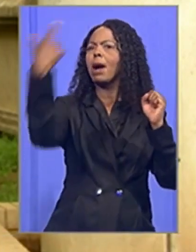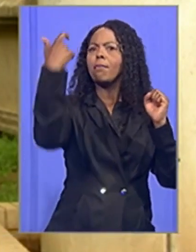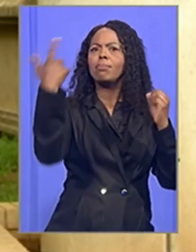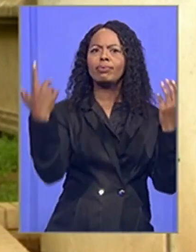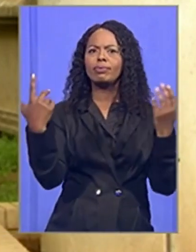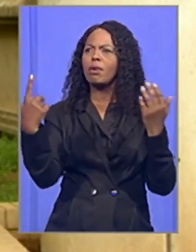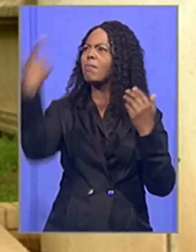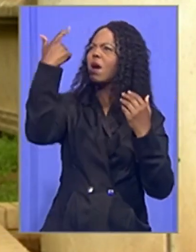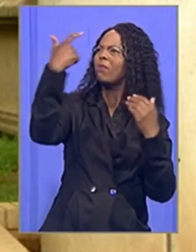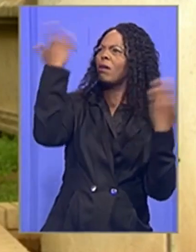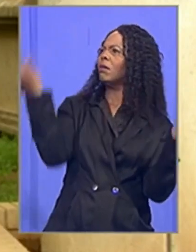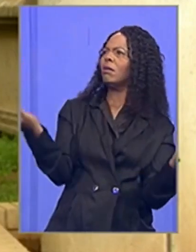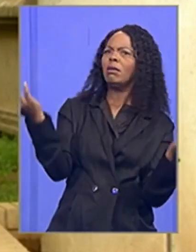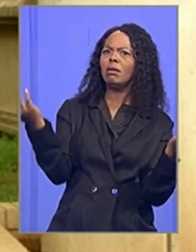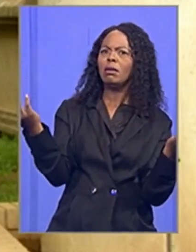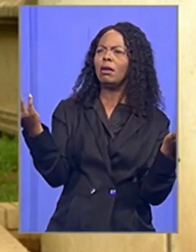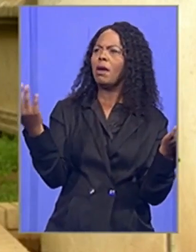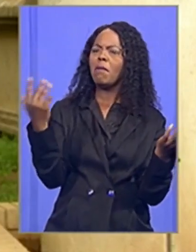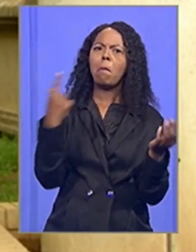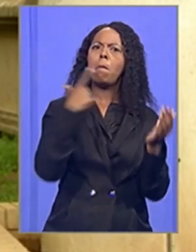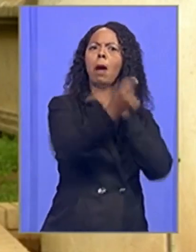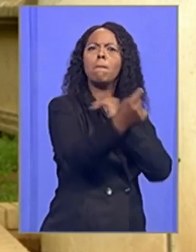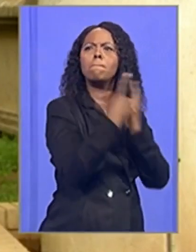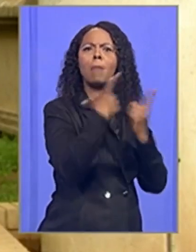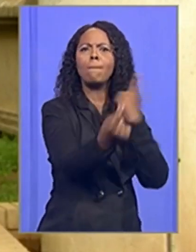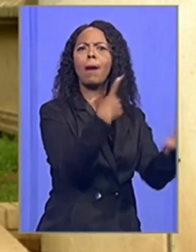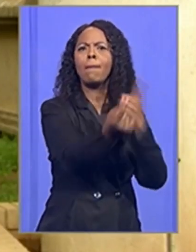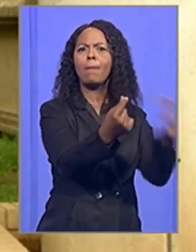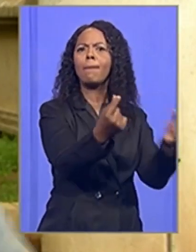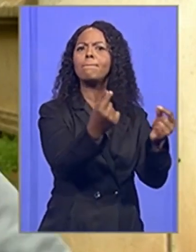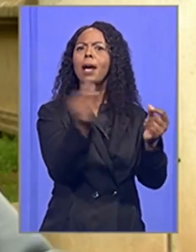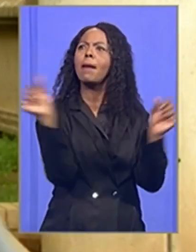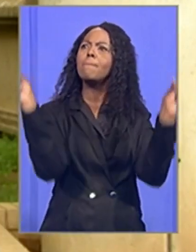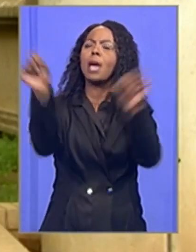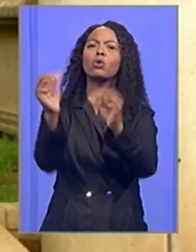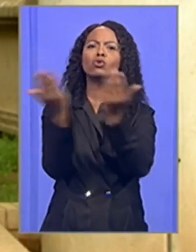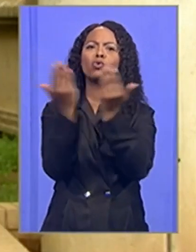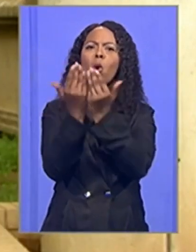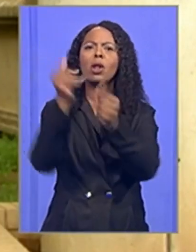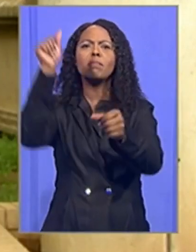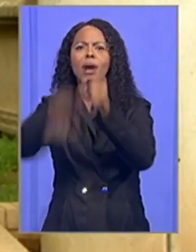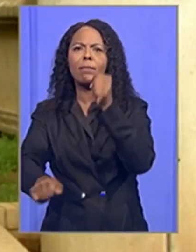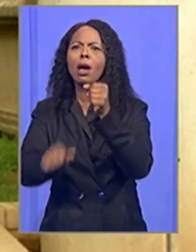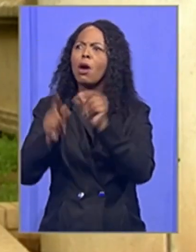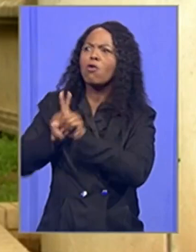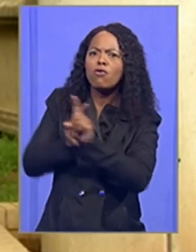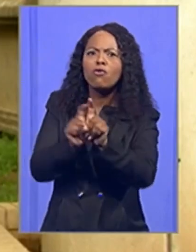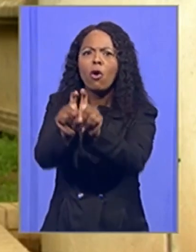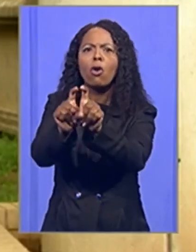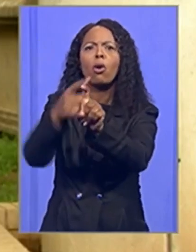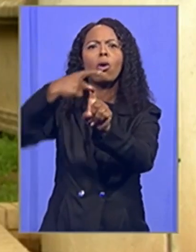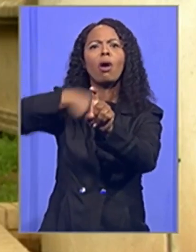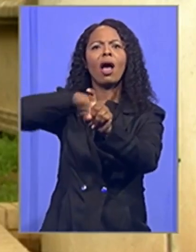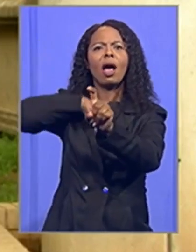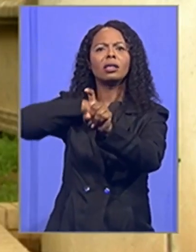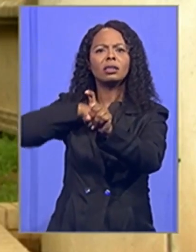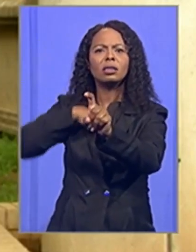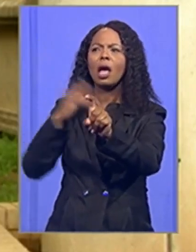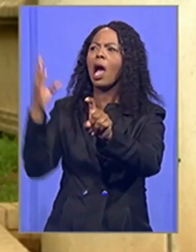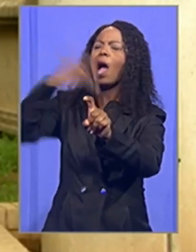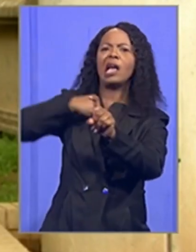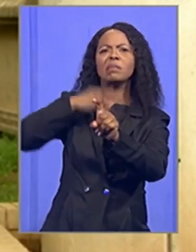thought, and then we ran back to the initiation school. Then they followed us there. After that, they told us to come out